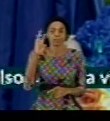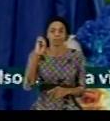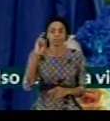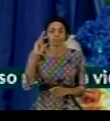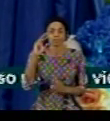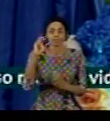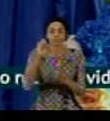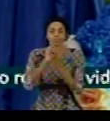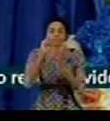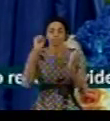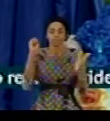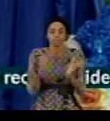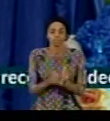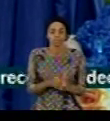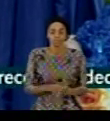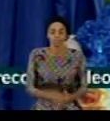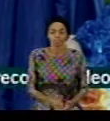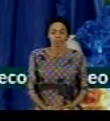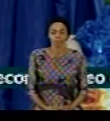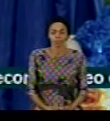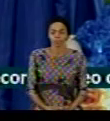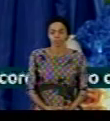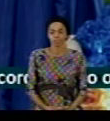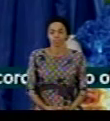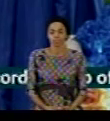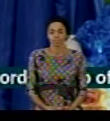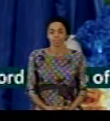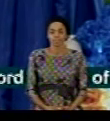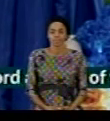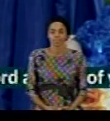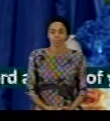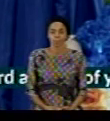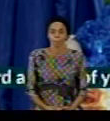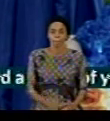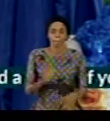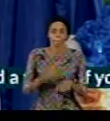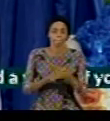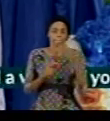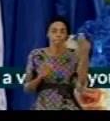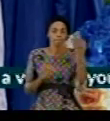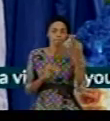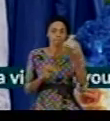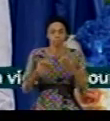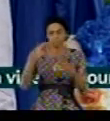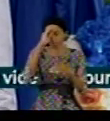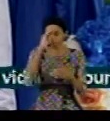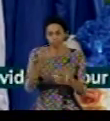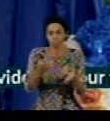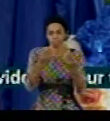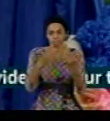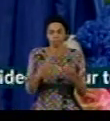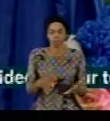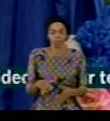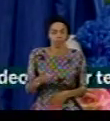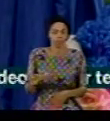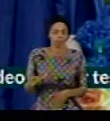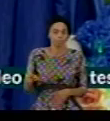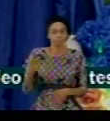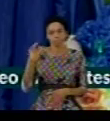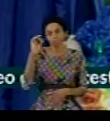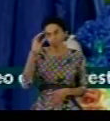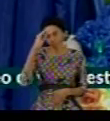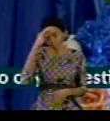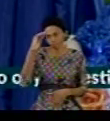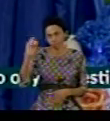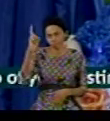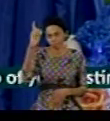On Friday, I enter here. So, at GS, started to